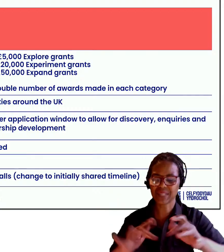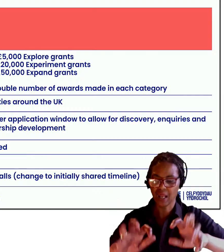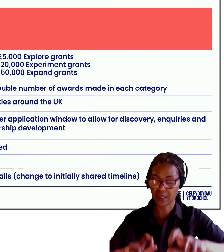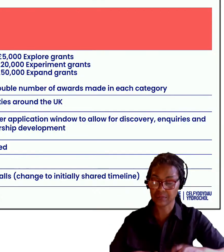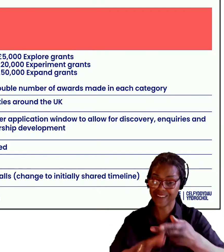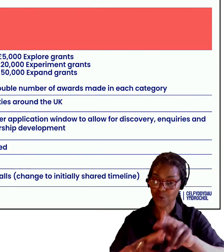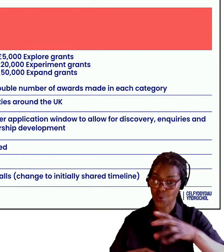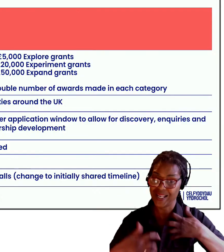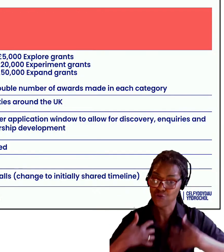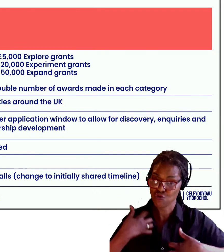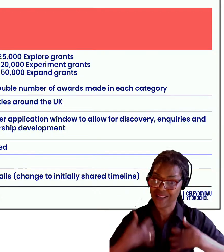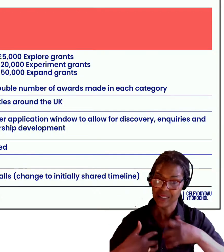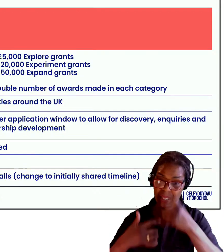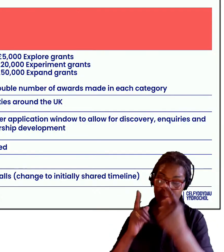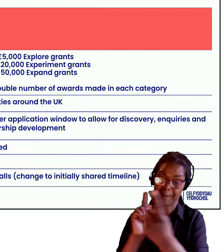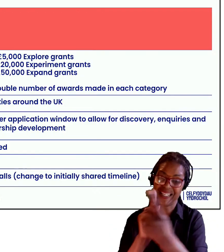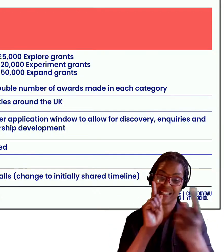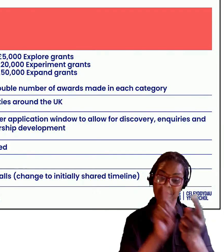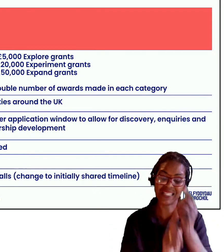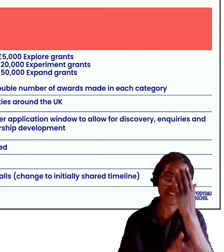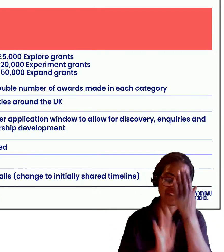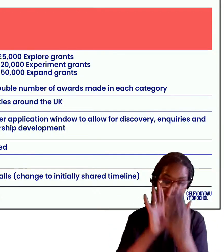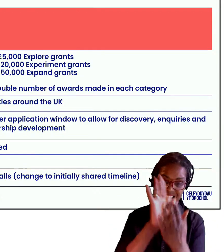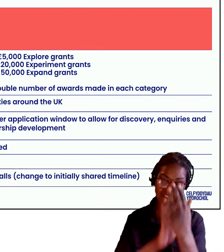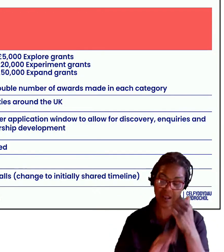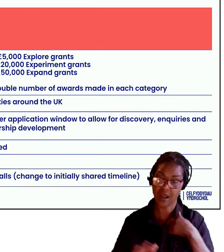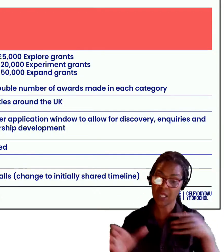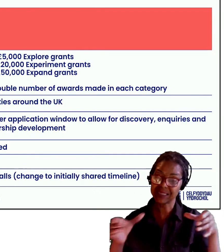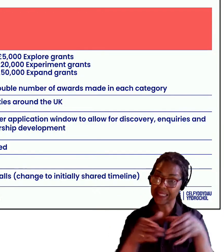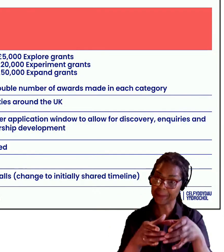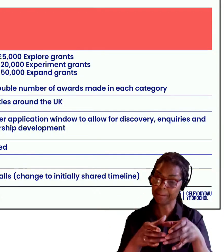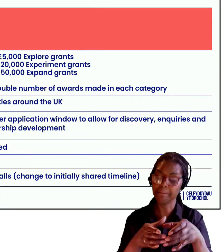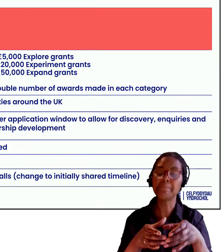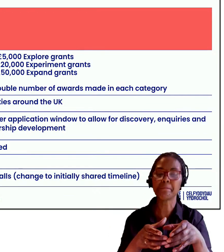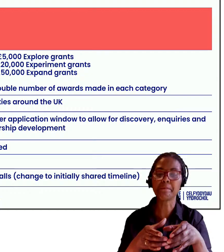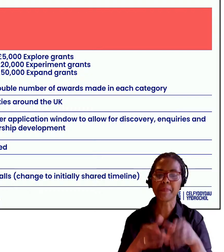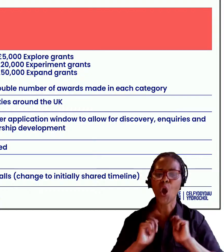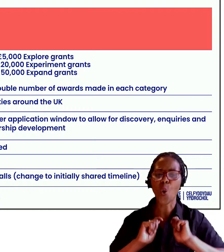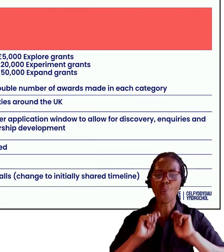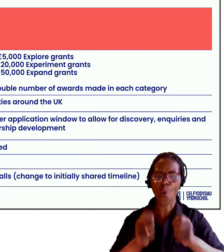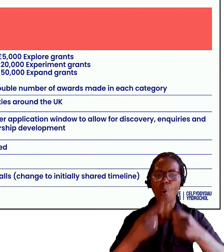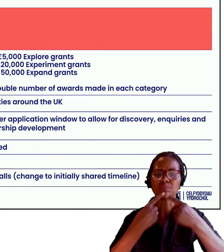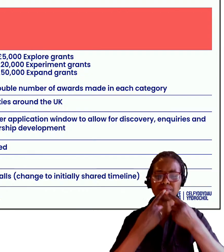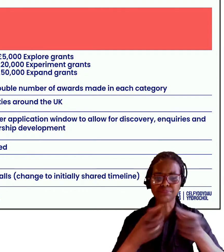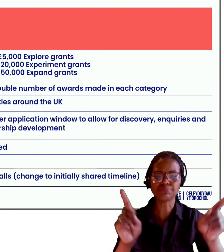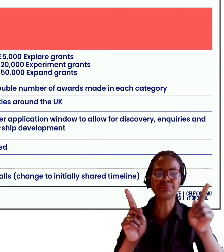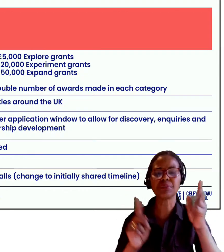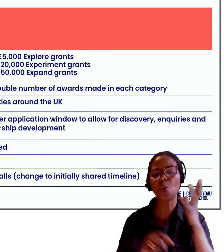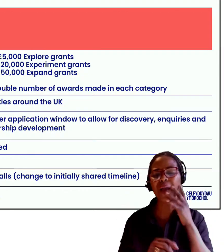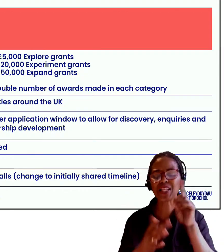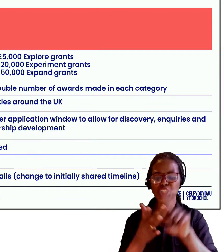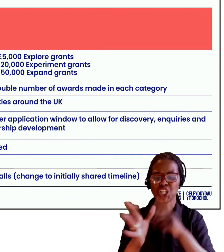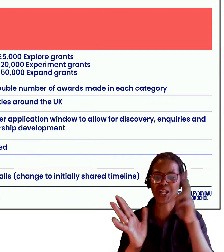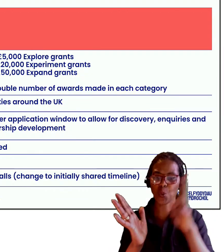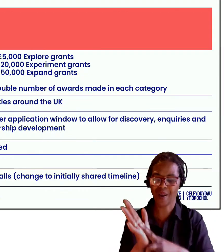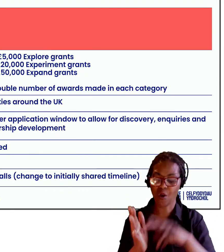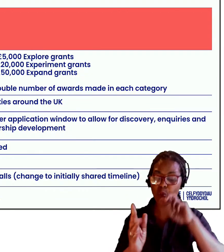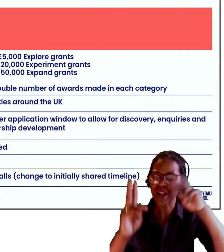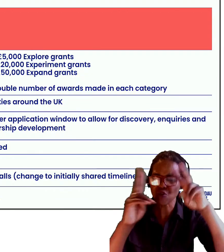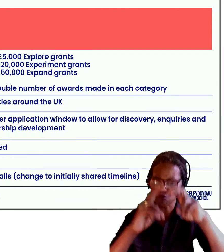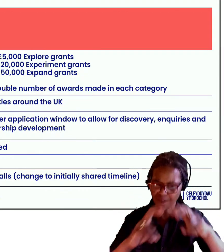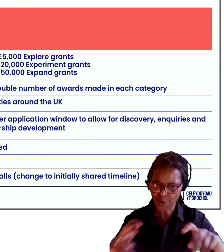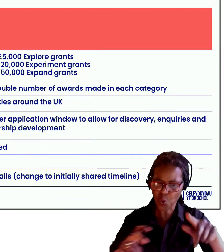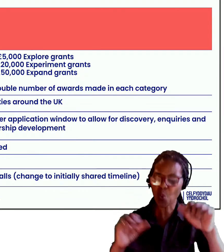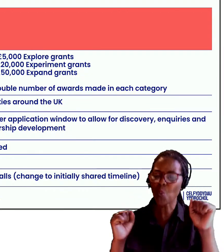coming along and meeting some of the team. The awards will be announced in January, so we'll be reviewing those in the winter period from the end